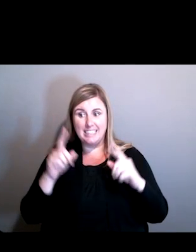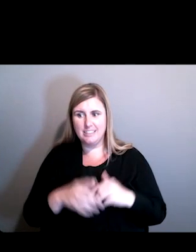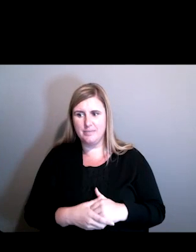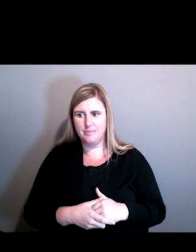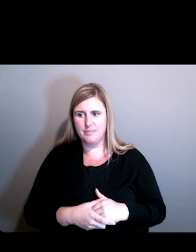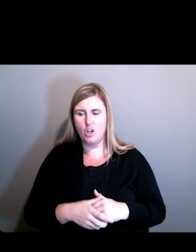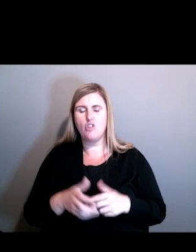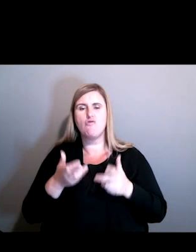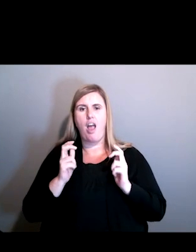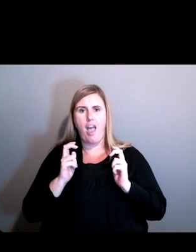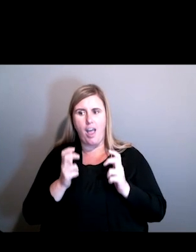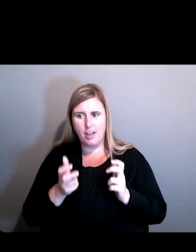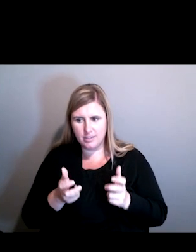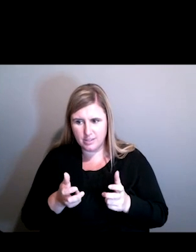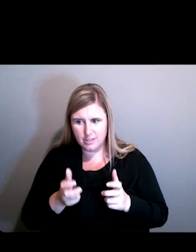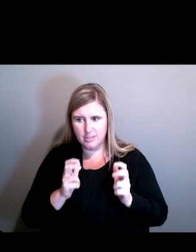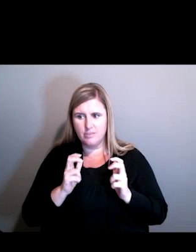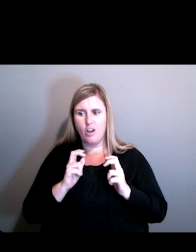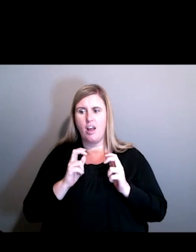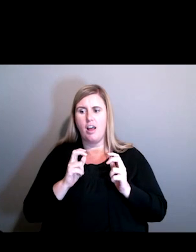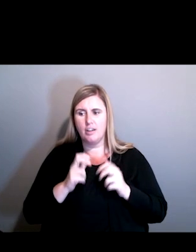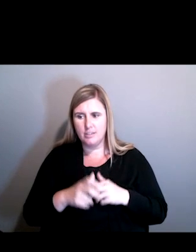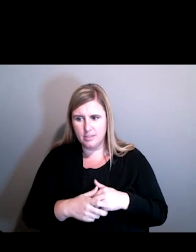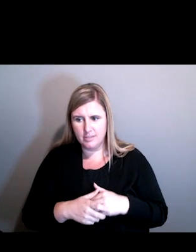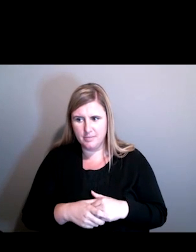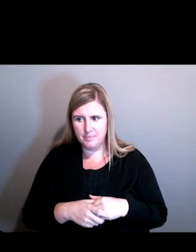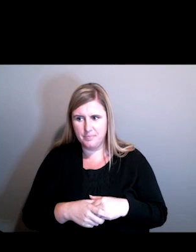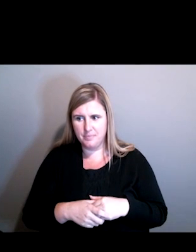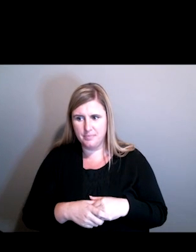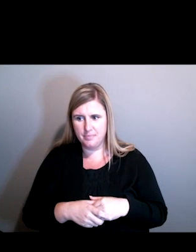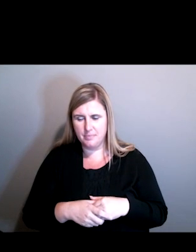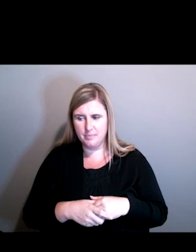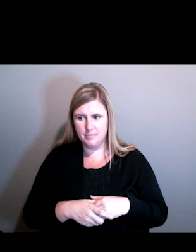it! Put it in the basket. You don't need to do that.